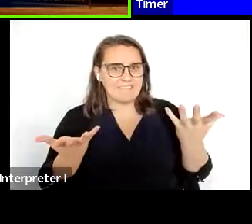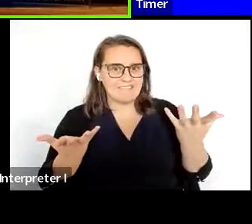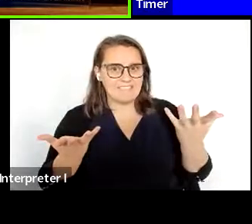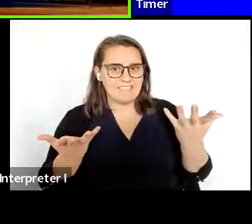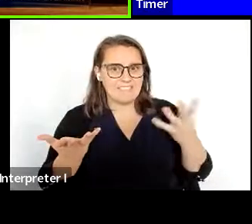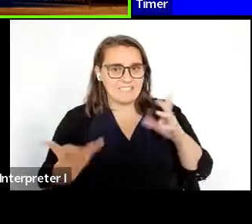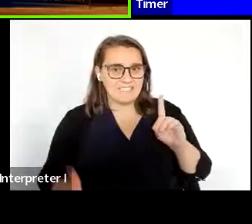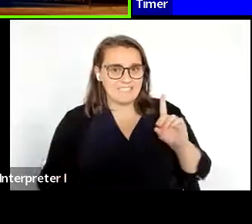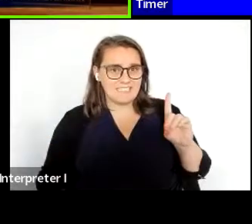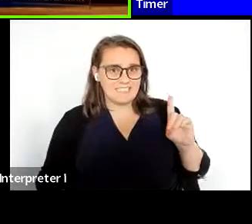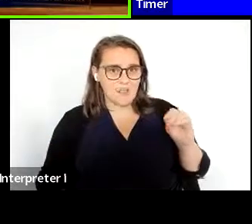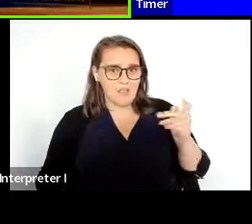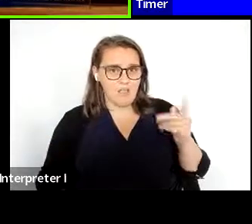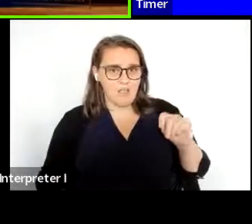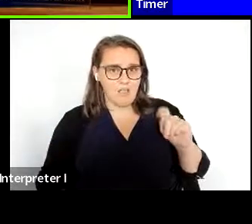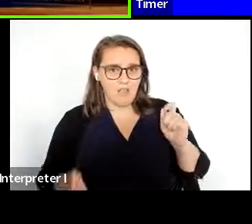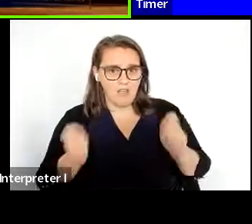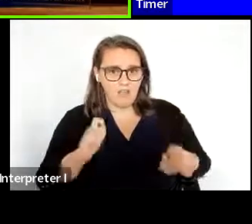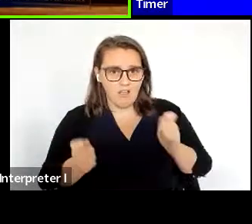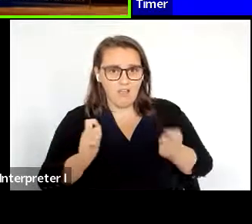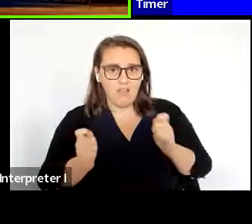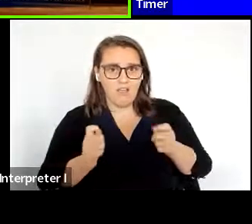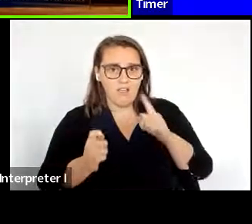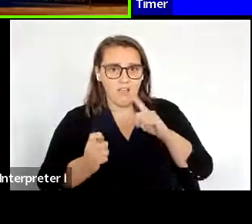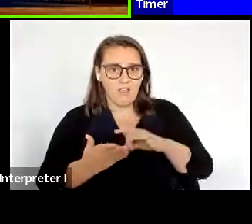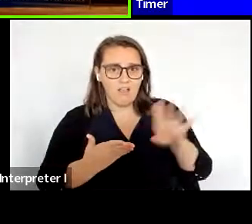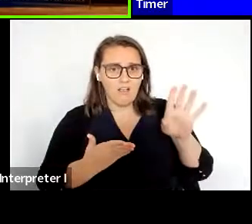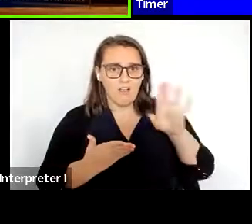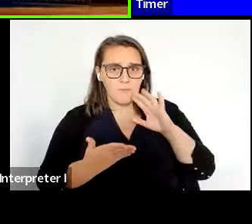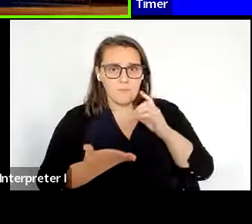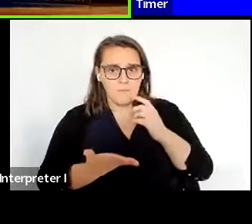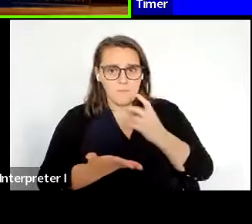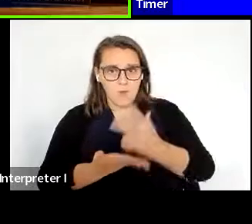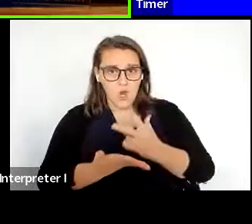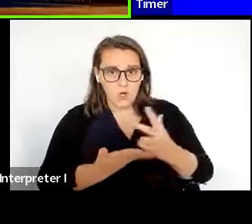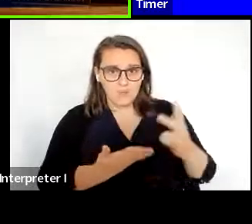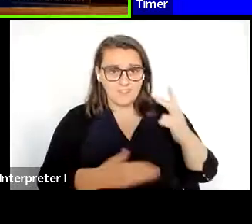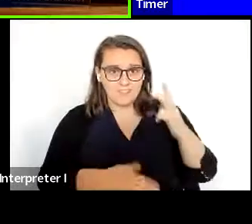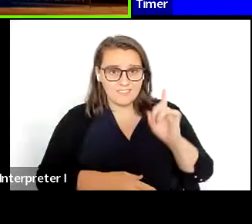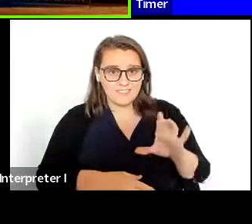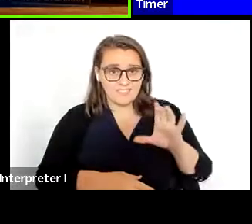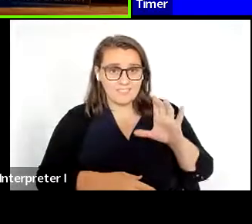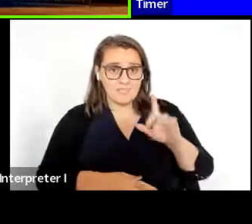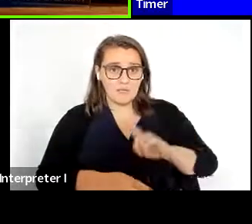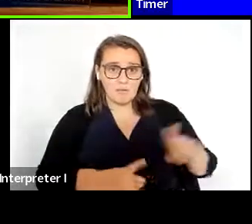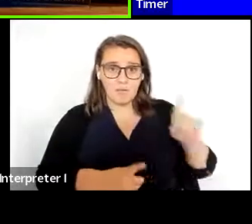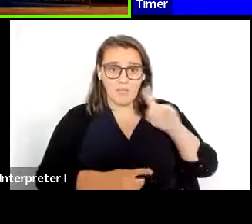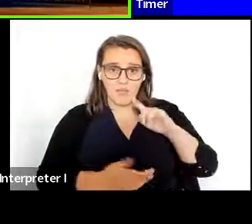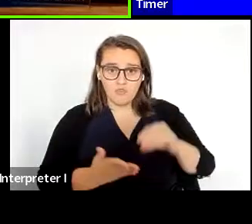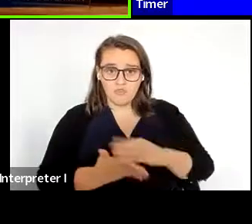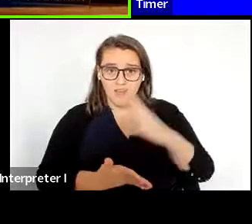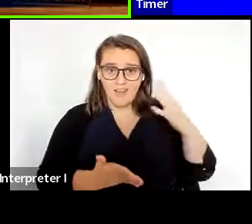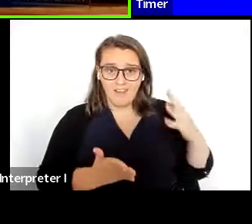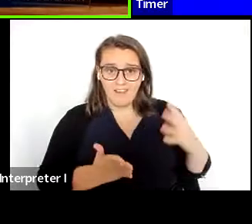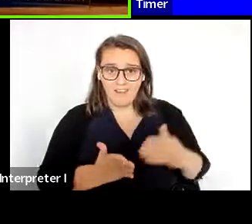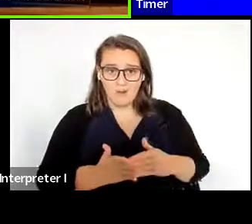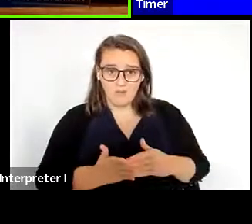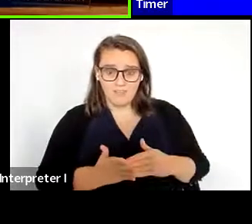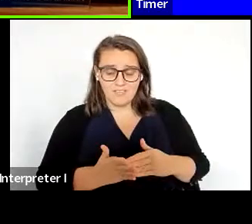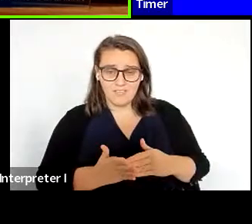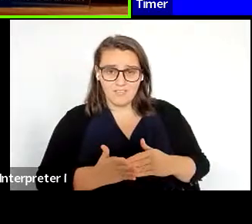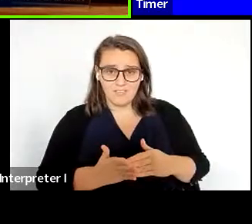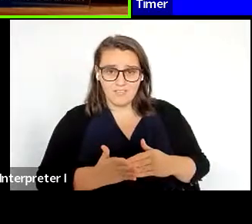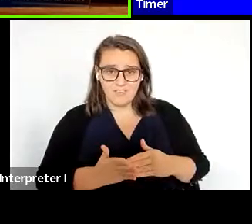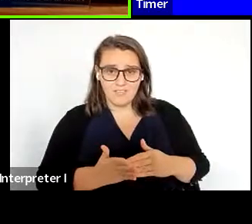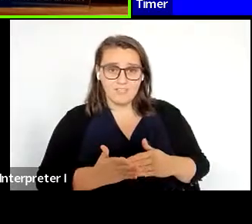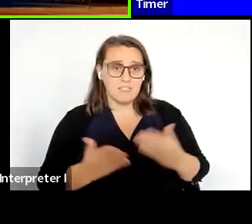DDOT is doing a number of things that, you know, to eliminate parking spaces all throughout the district, but very, very rarely doing things the community decide city they want. And